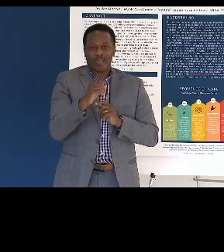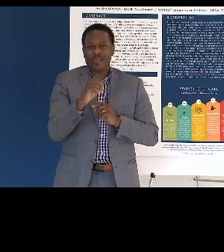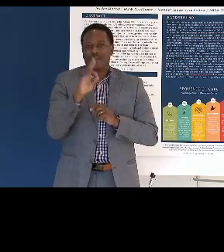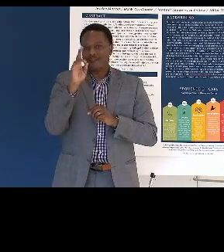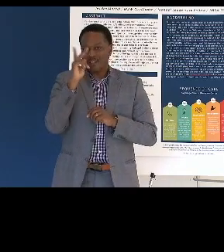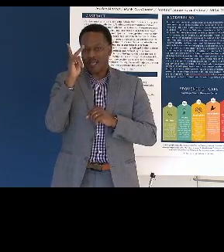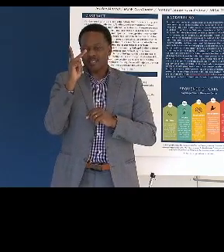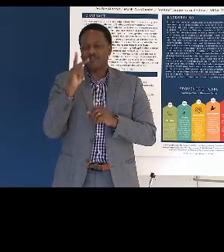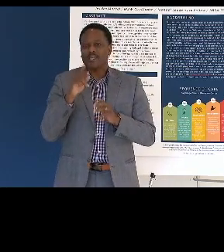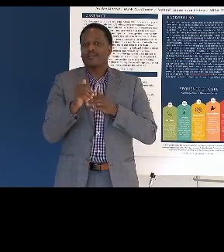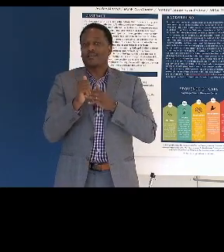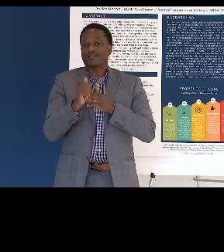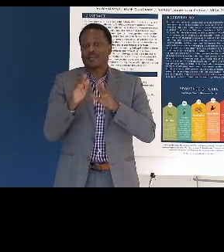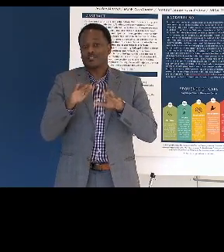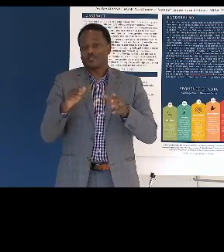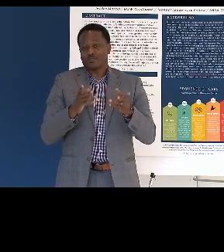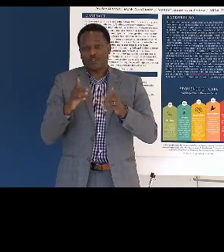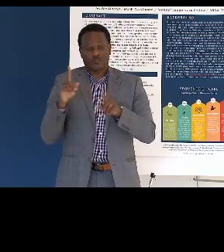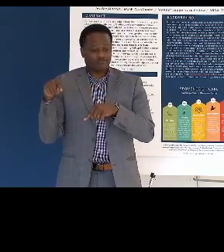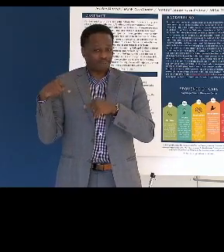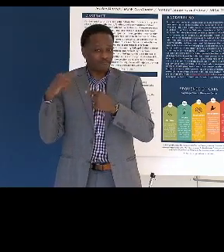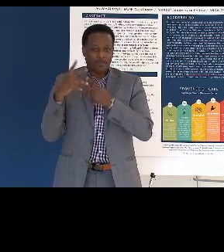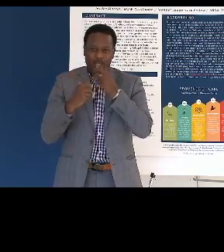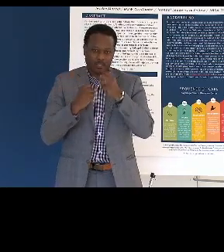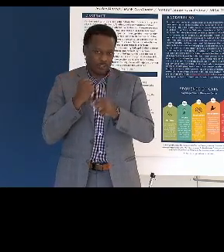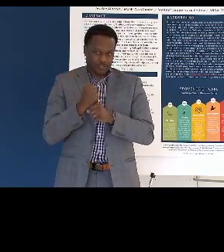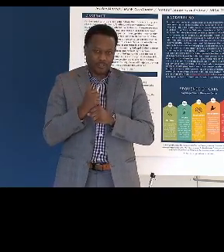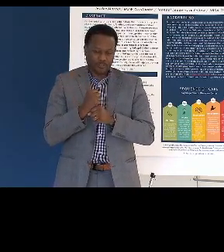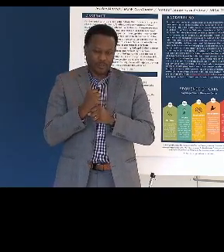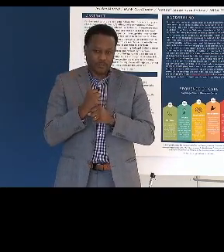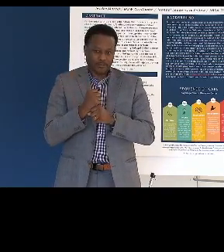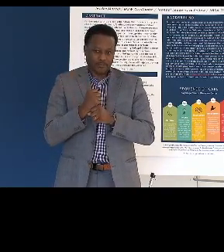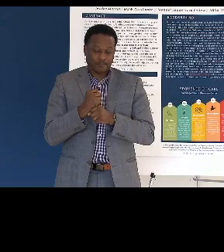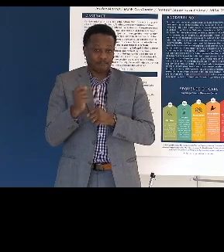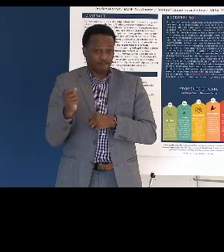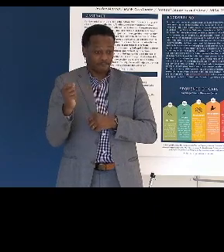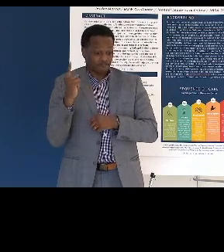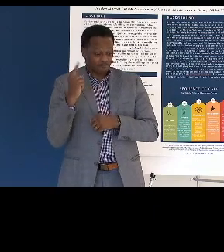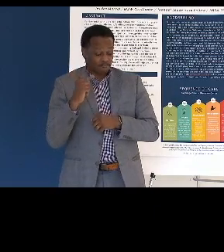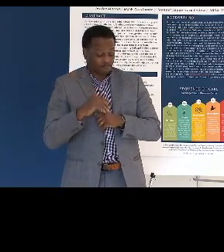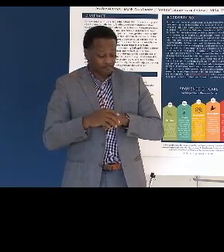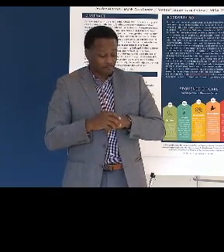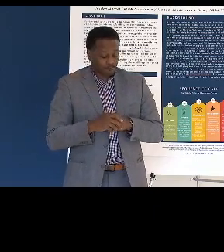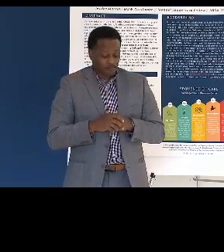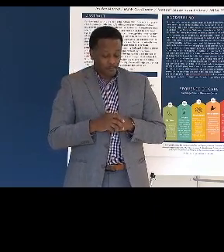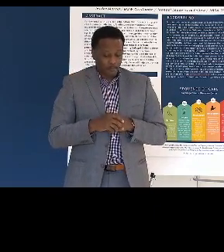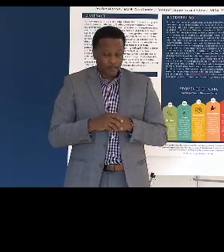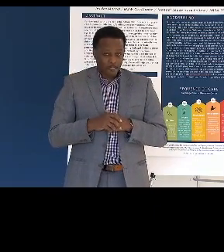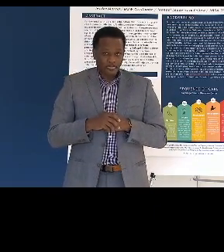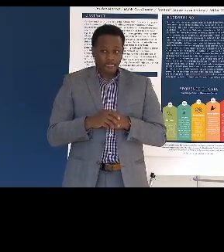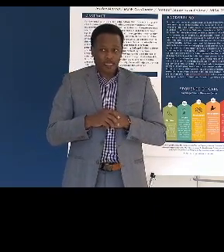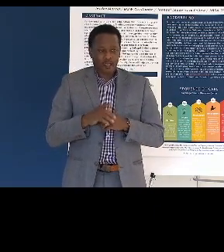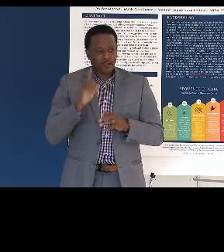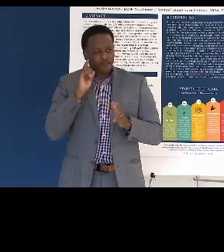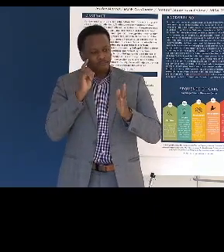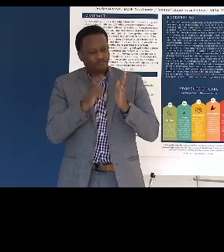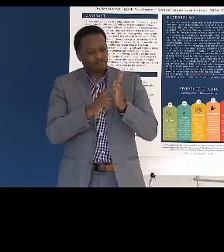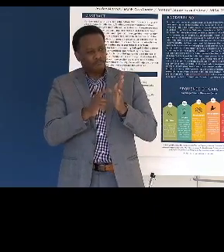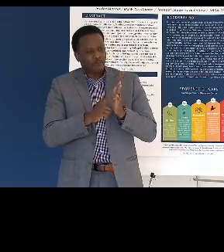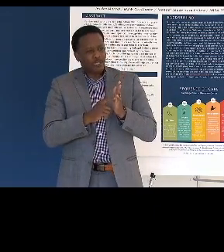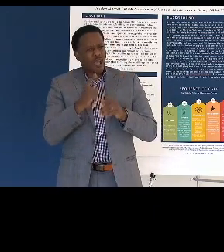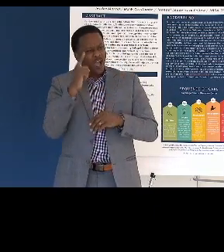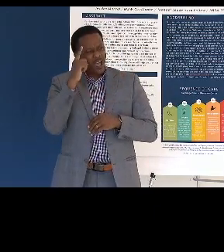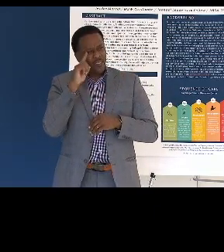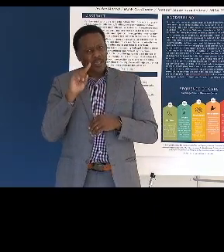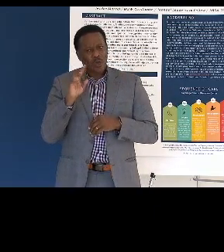children's service agencies for a long time. However, as we are identifying, and I believe Wayne County